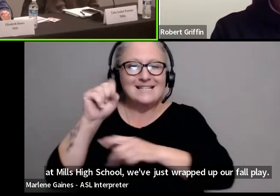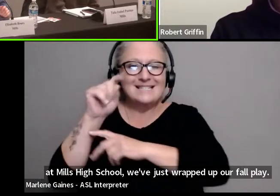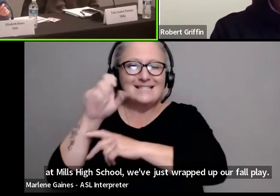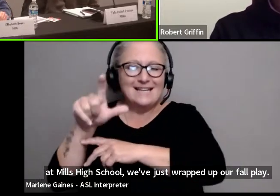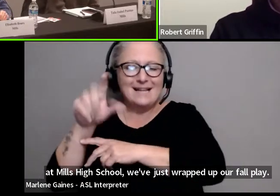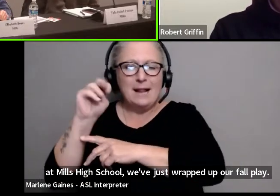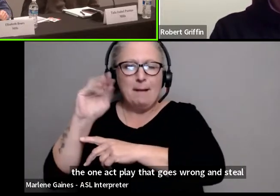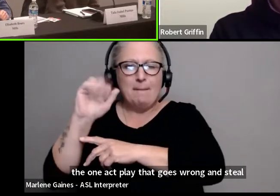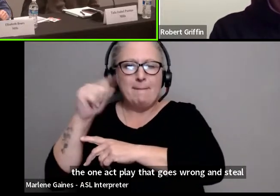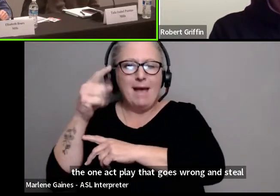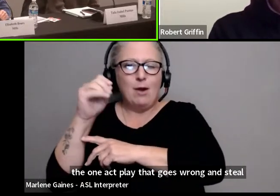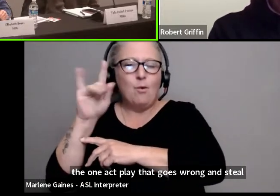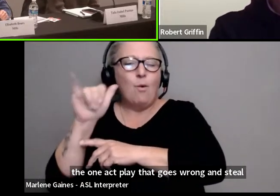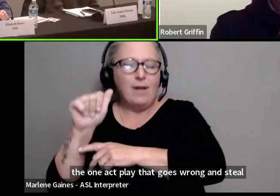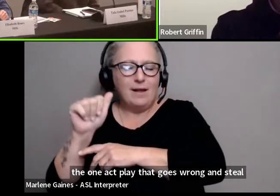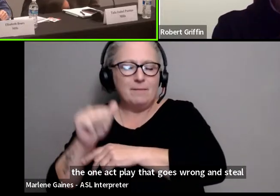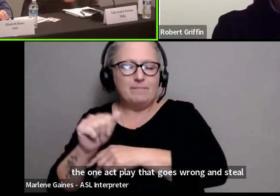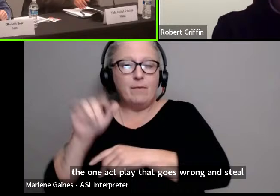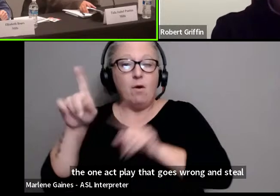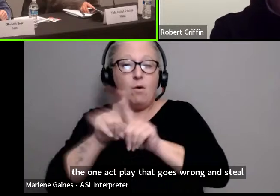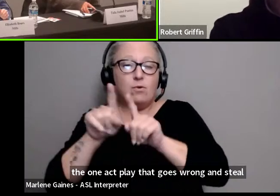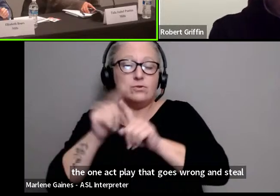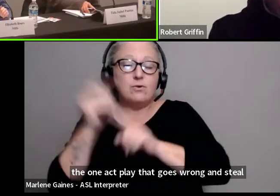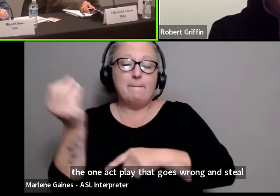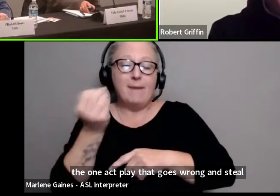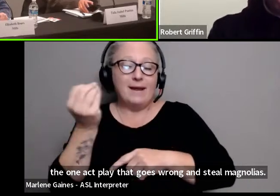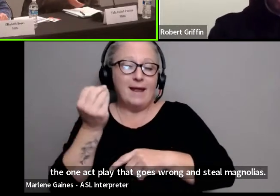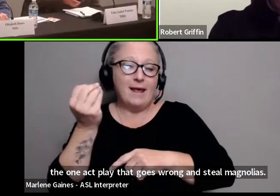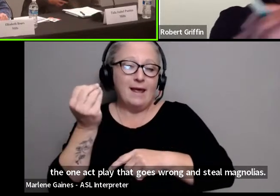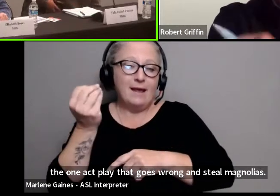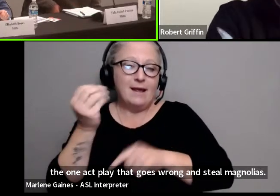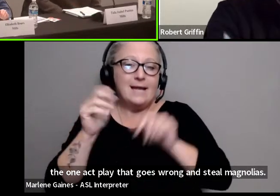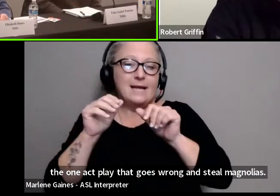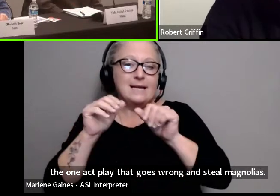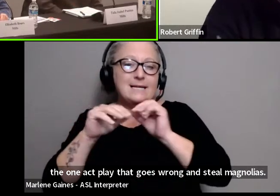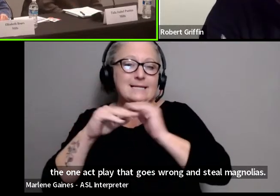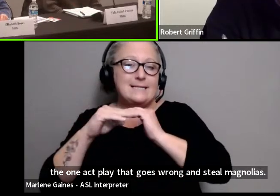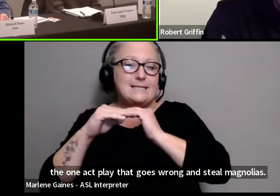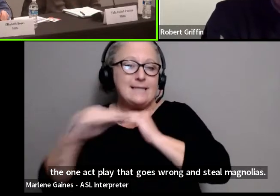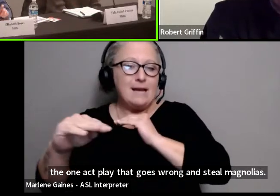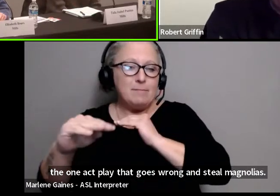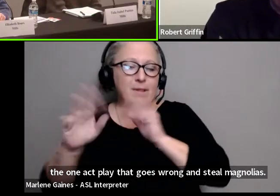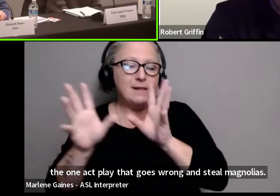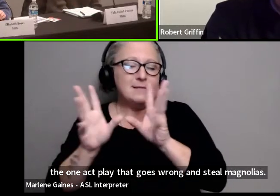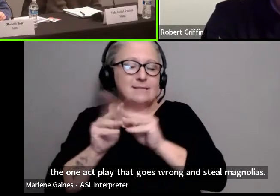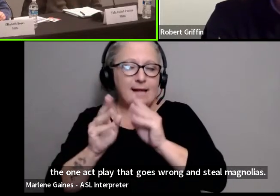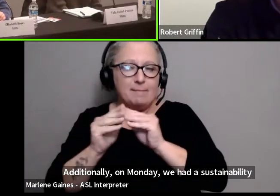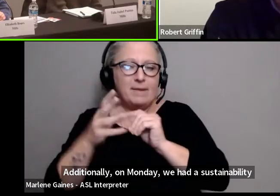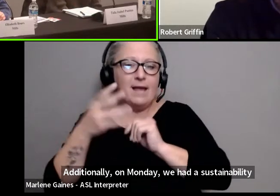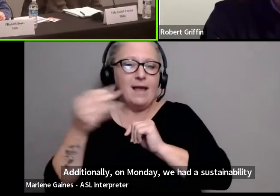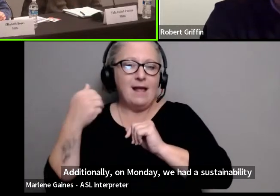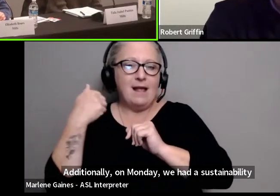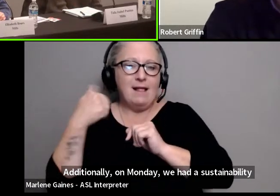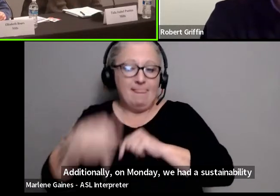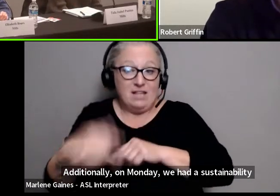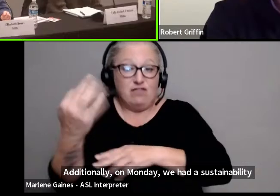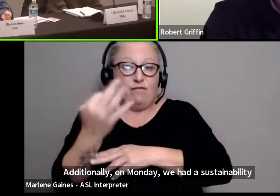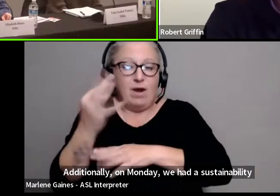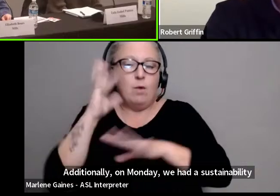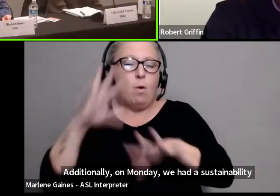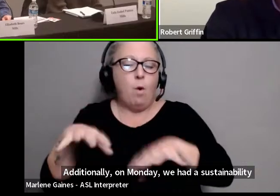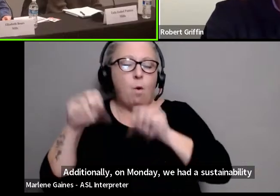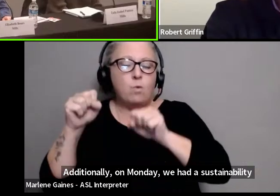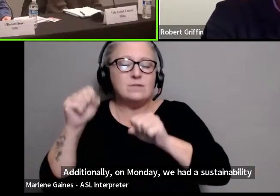Magnolias. Additionally, on Monday, we had an sustainability assembly, and this Friday, we'll be hosting a